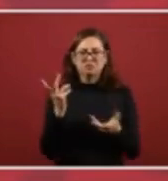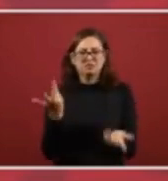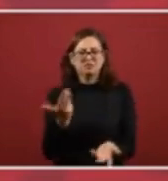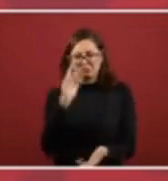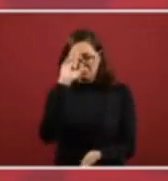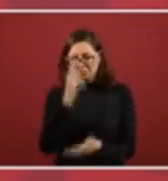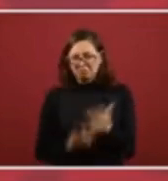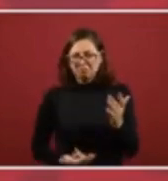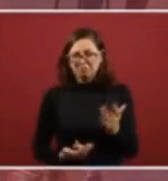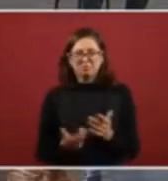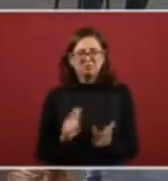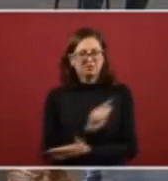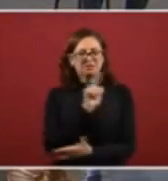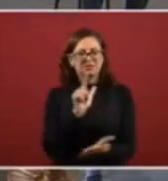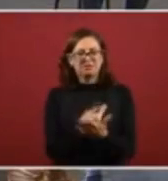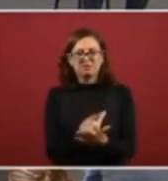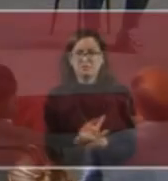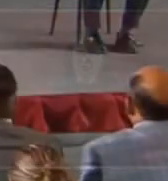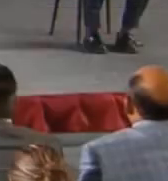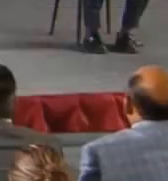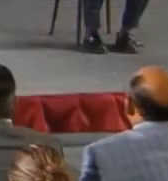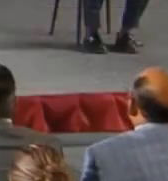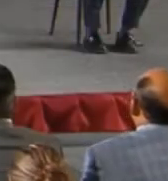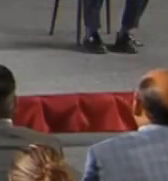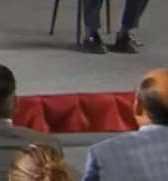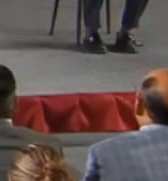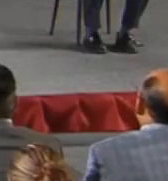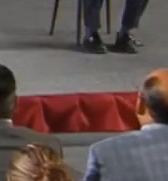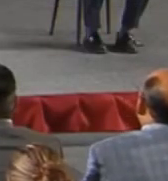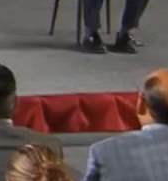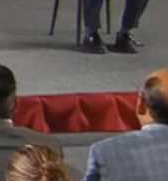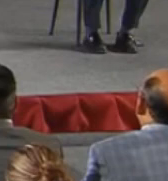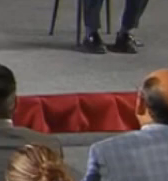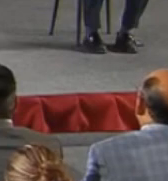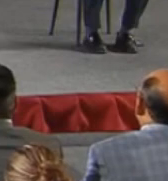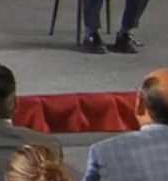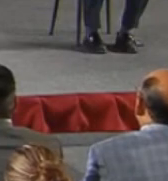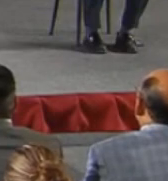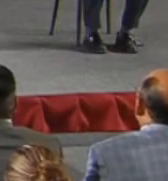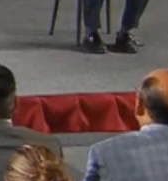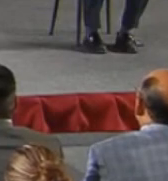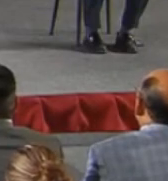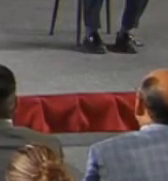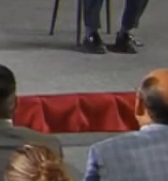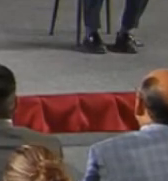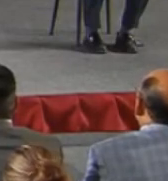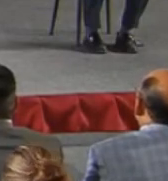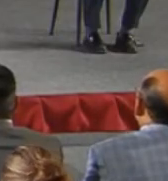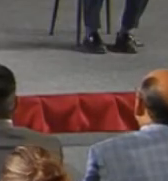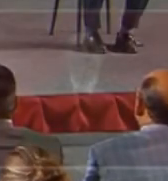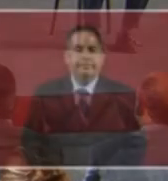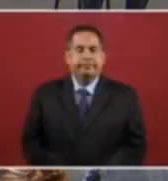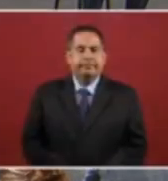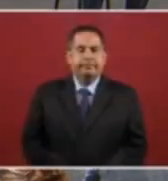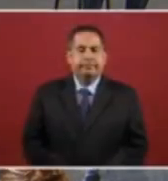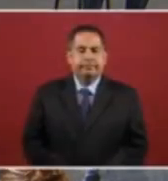illicit behavior, that there's other ways to make money that are better to give your